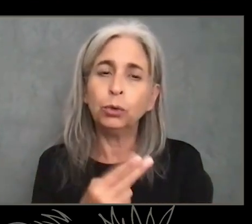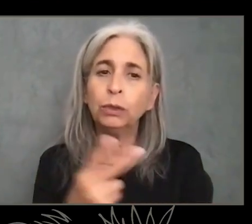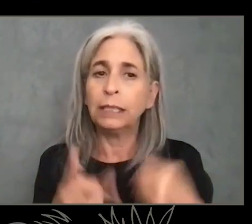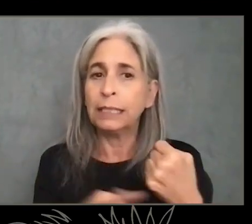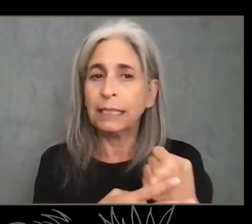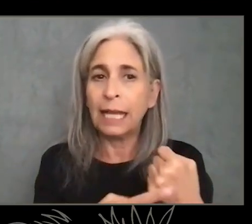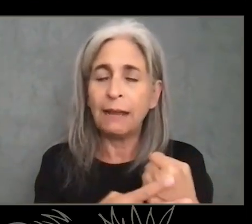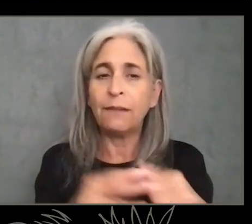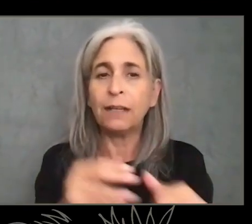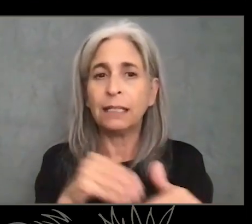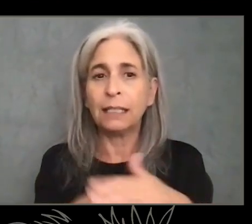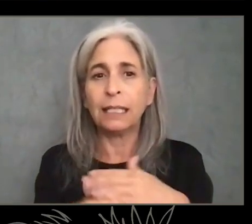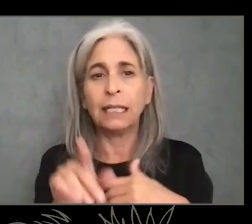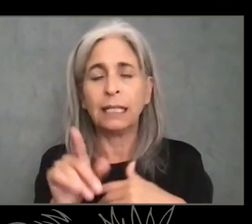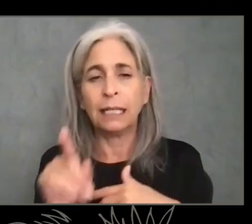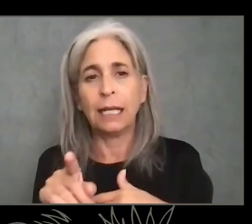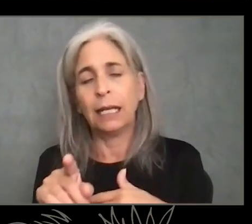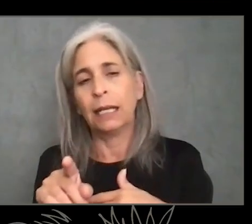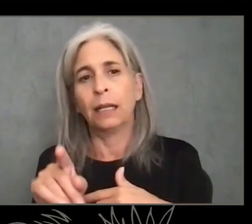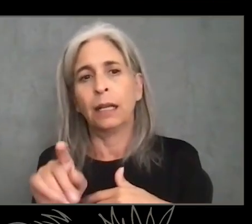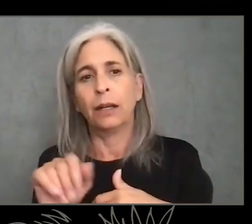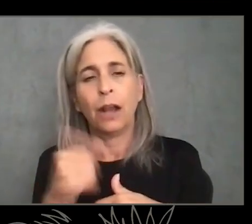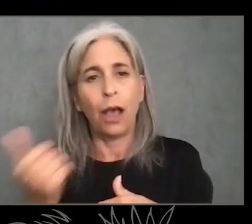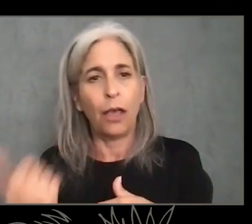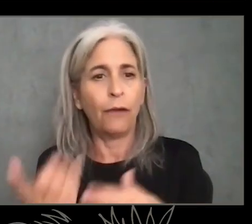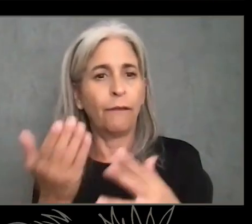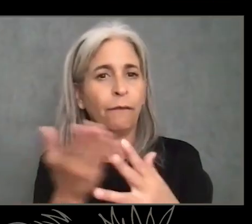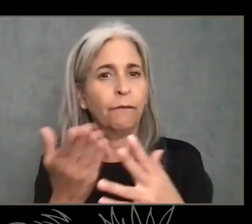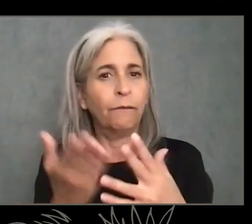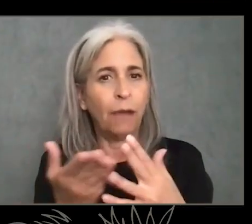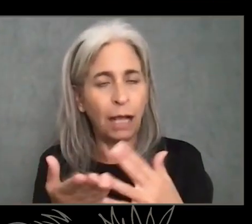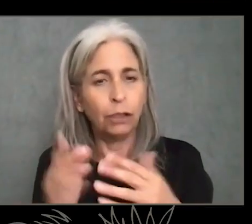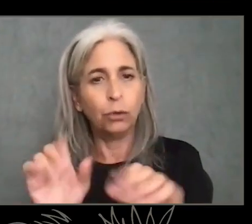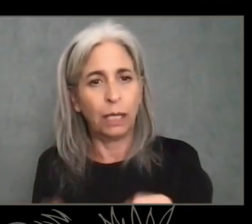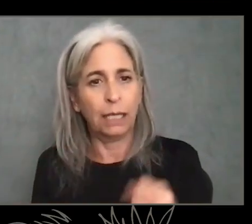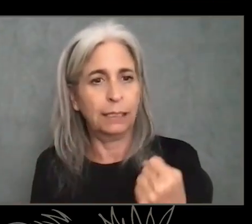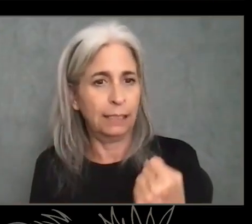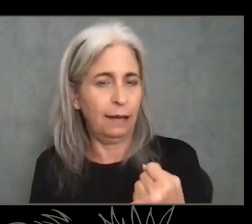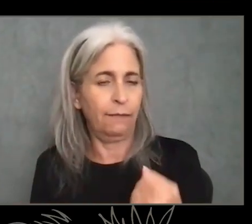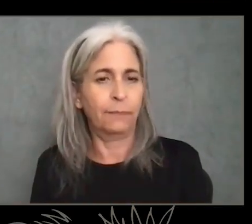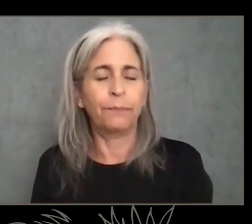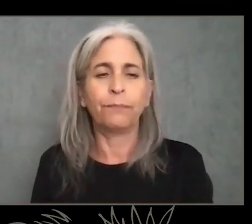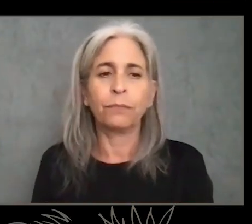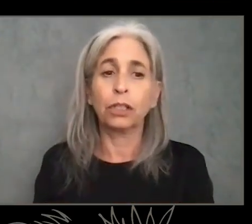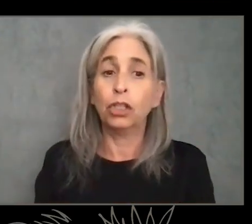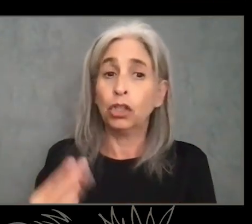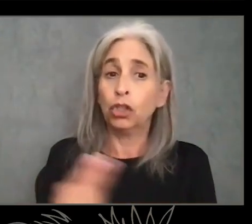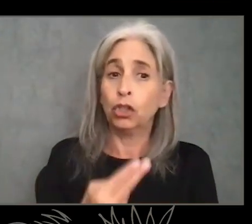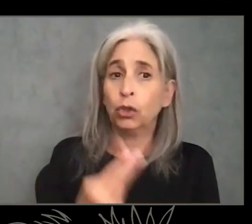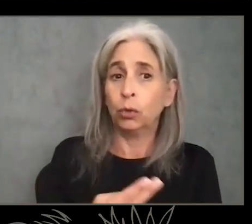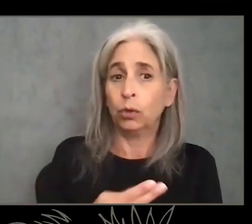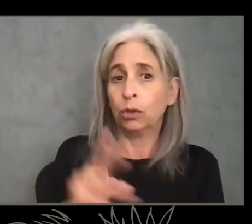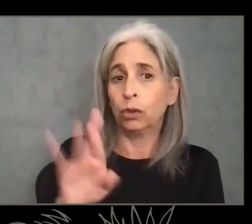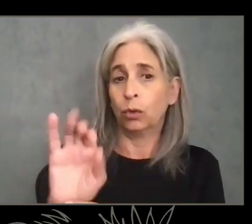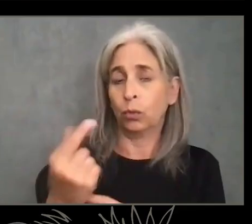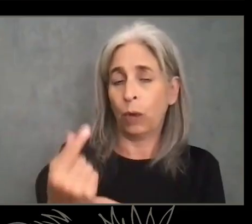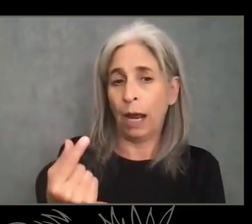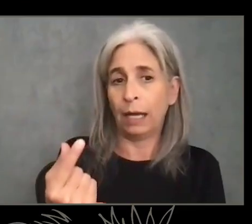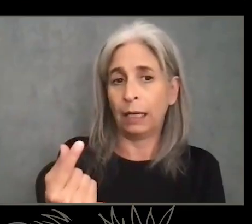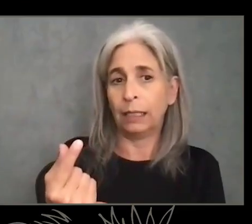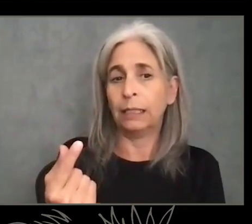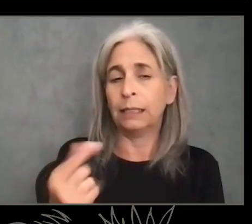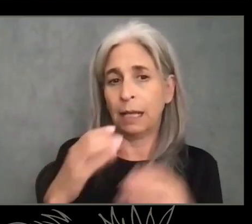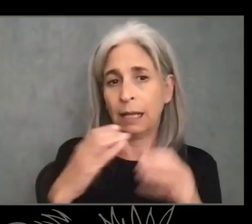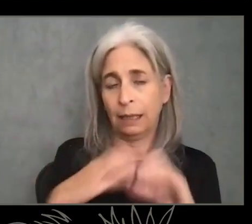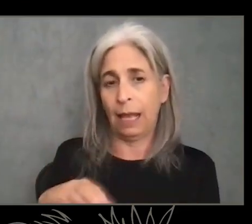it in an IndexedDB, or in pglite, as another talk they mentioned. So yeah, it's a way that you could use RAG, and it's